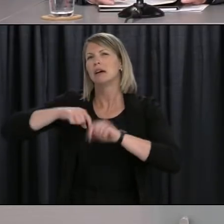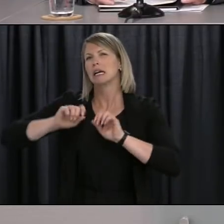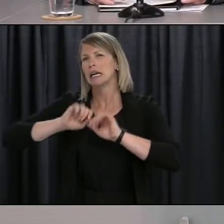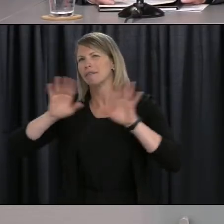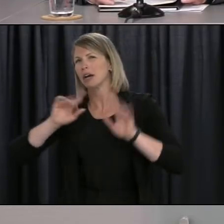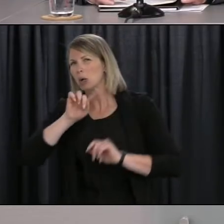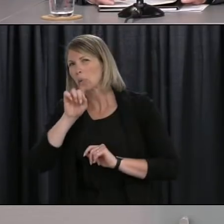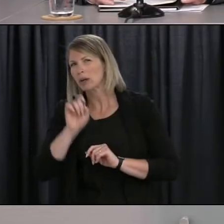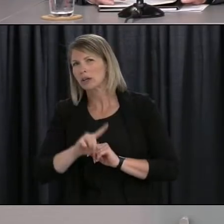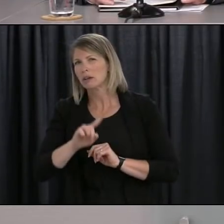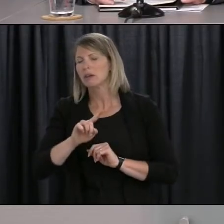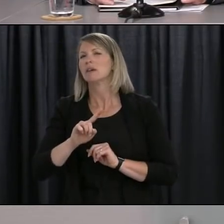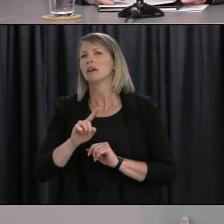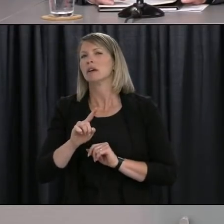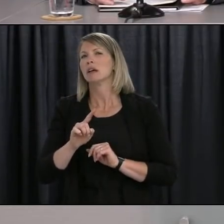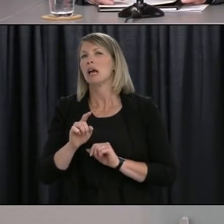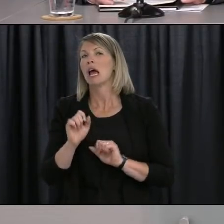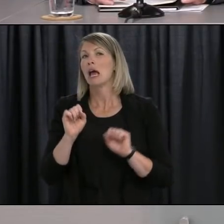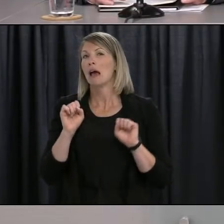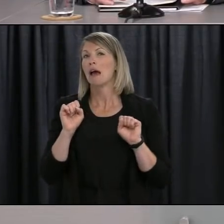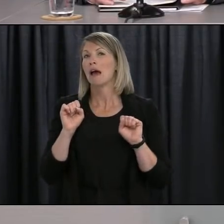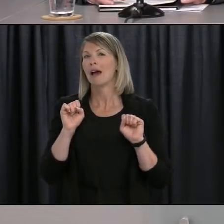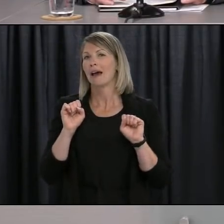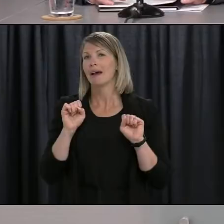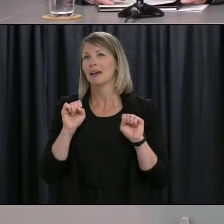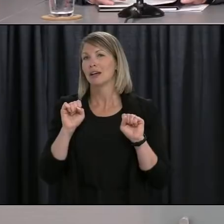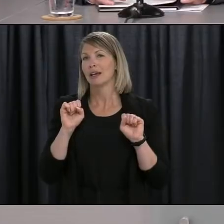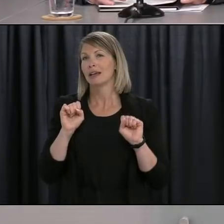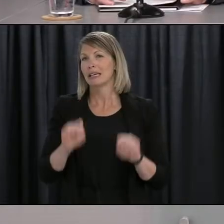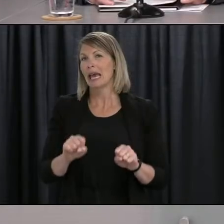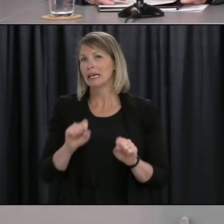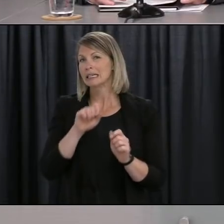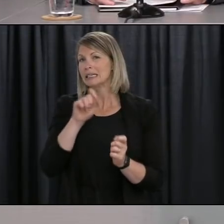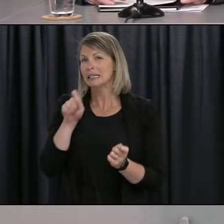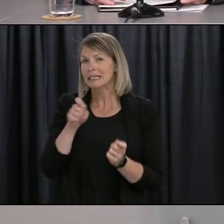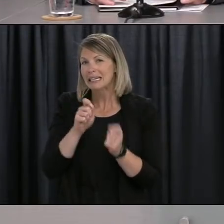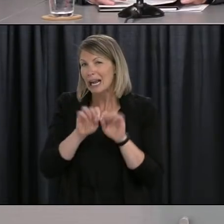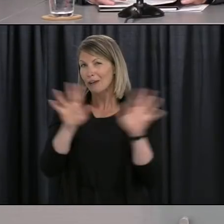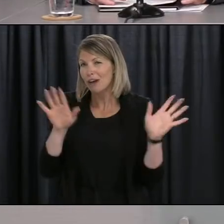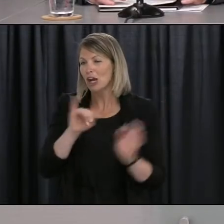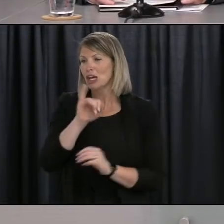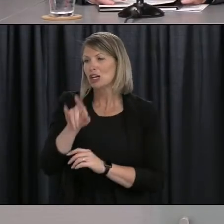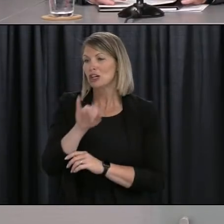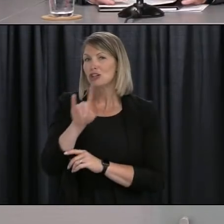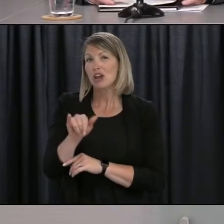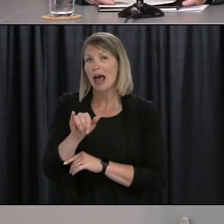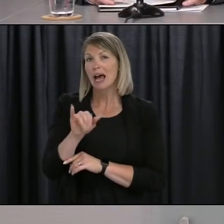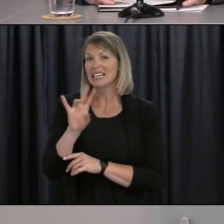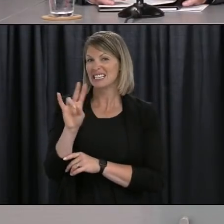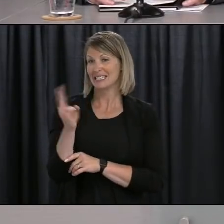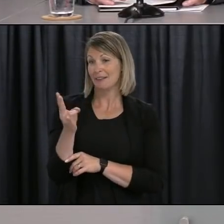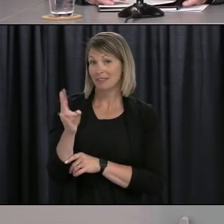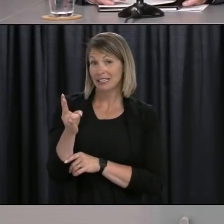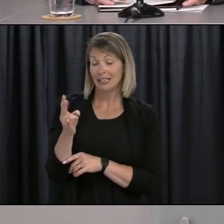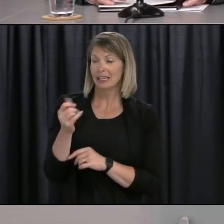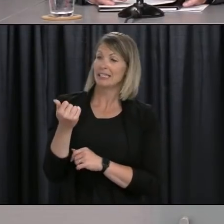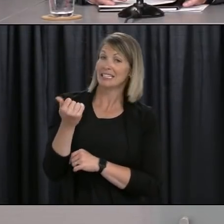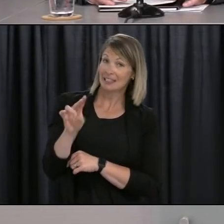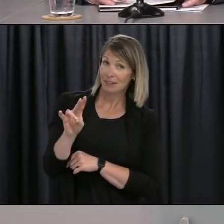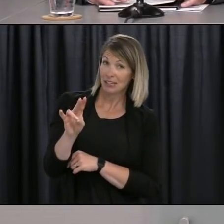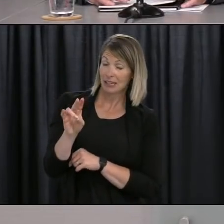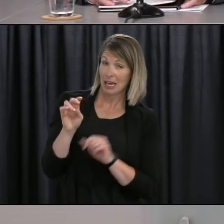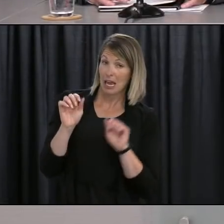be? They will not need to isolate if they come in the province, and it's not only for members of the same family. It will